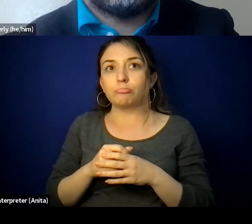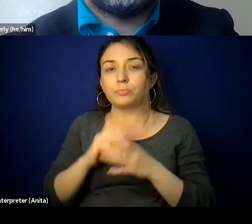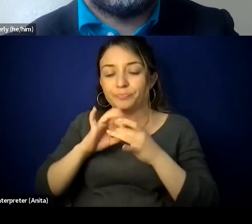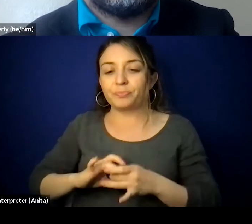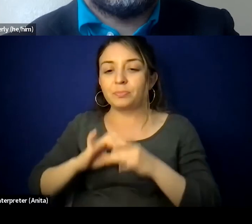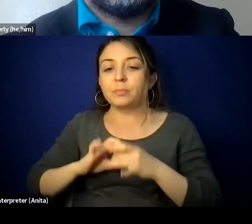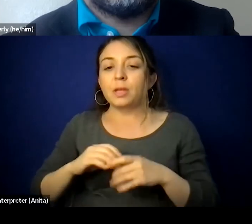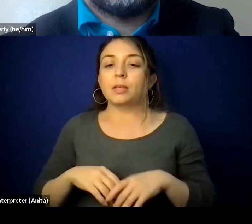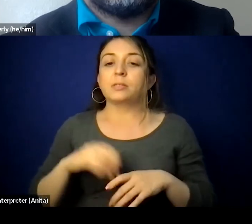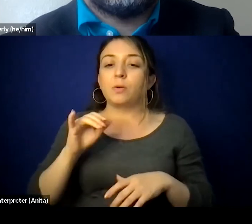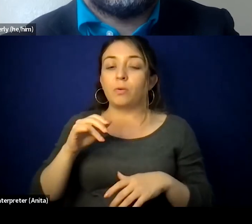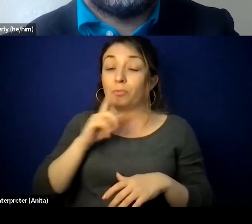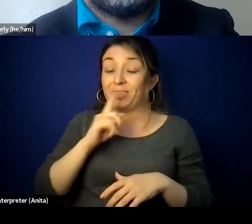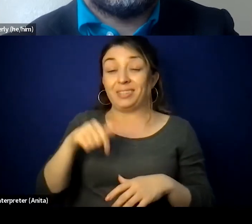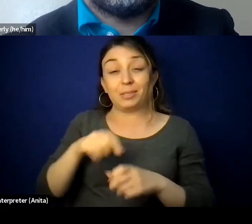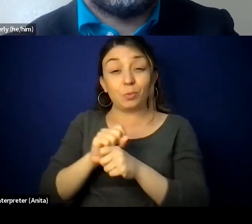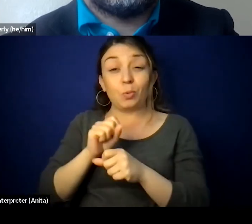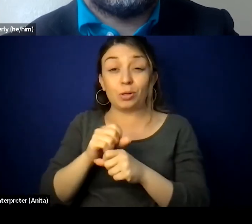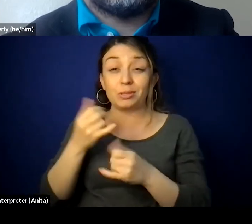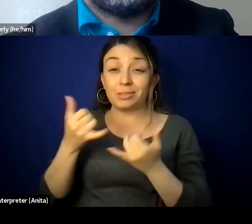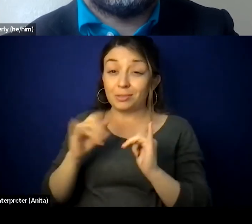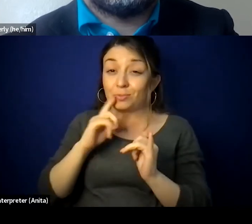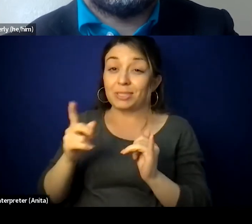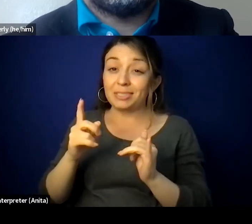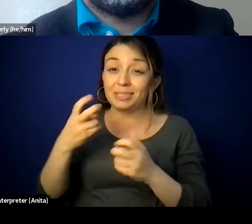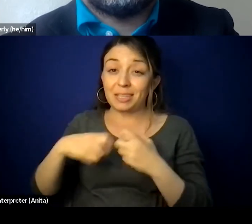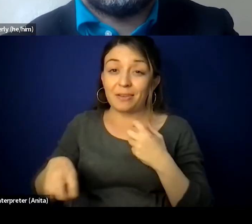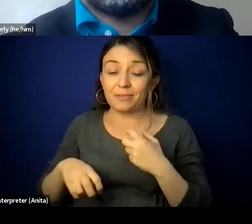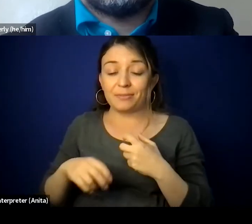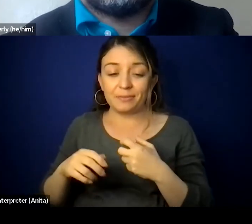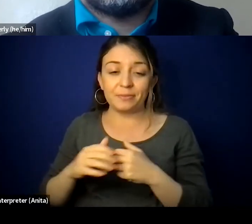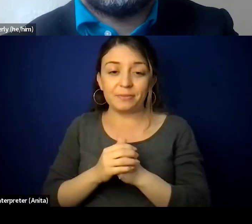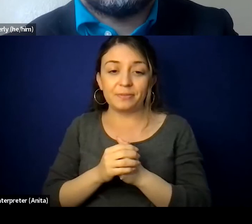sector that actually is still fairly hard on